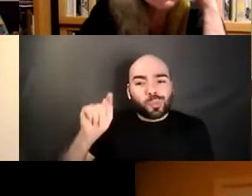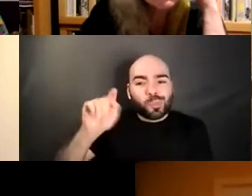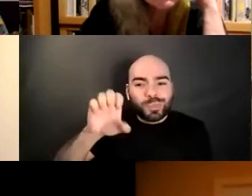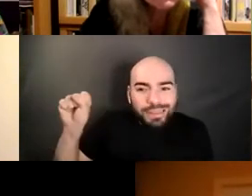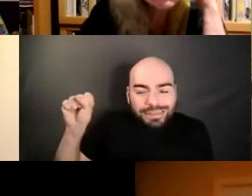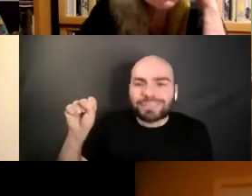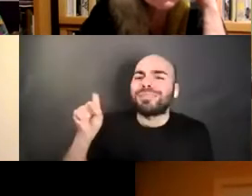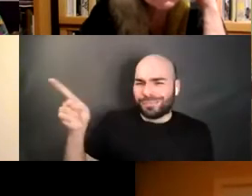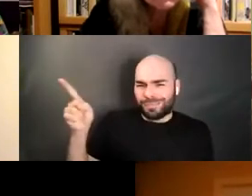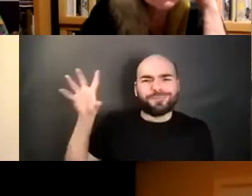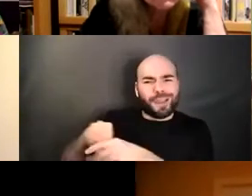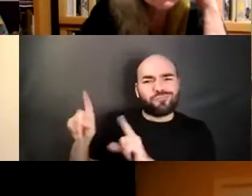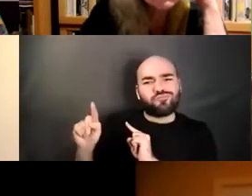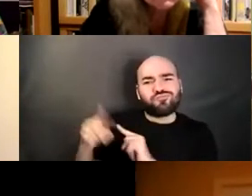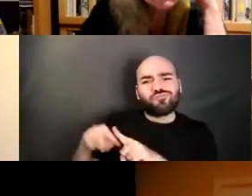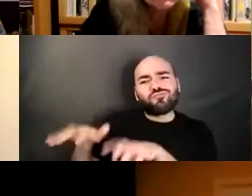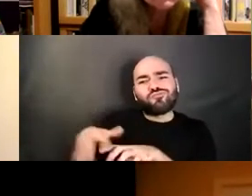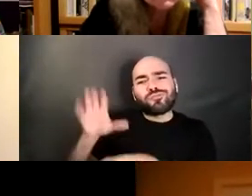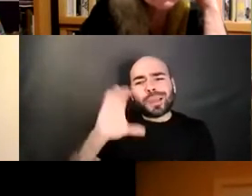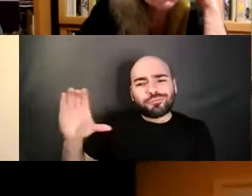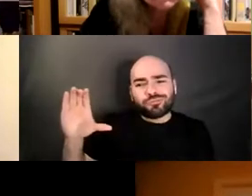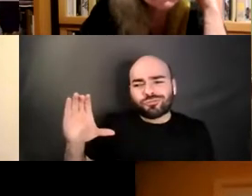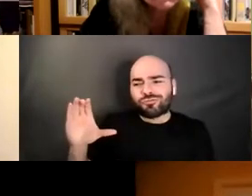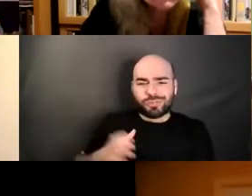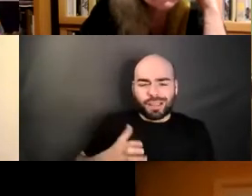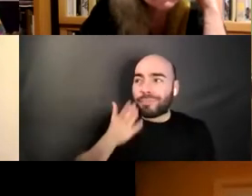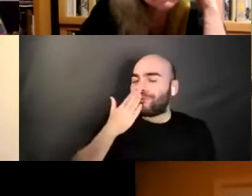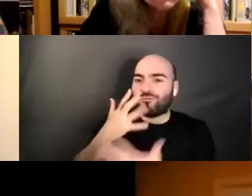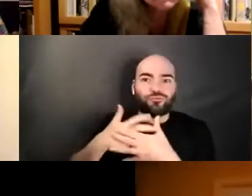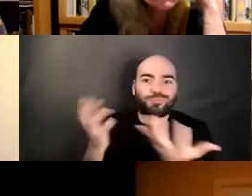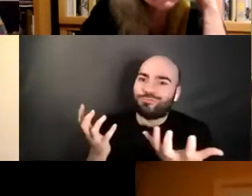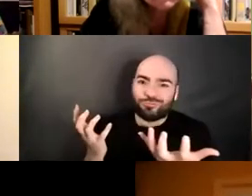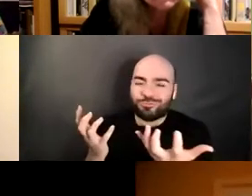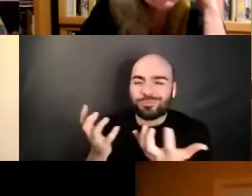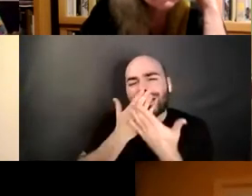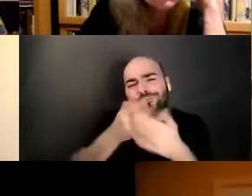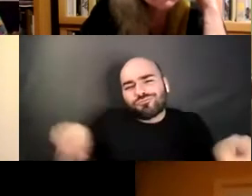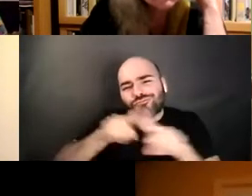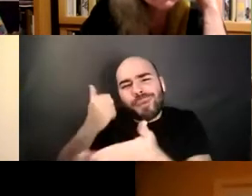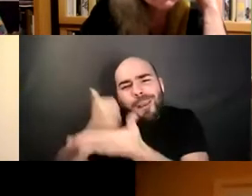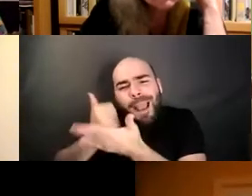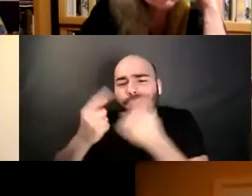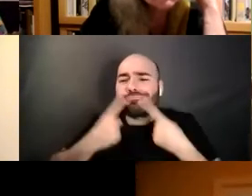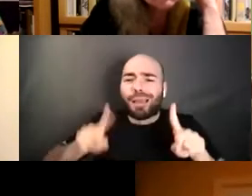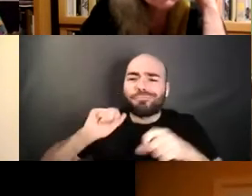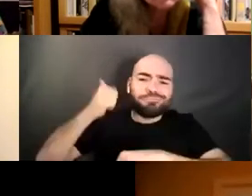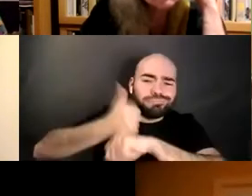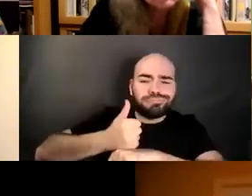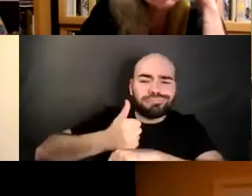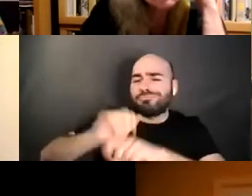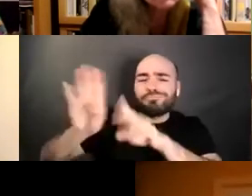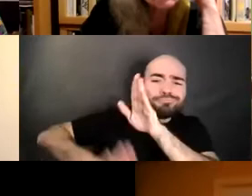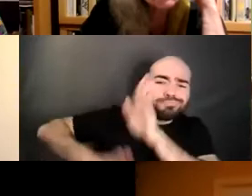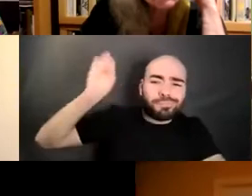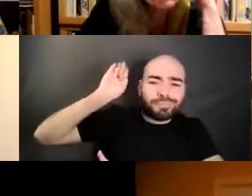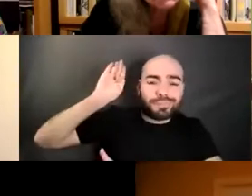been captioning. Thank you so much. Again, thank you everybody for helping to make this happen. And